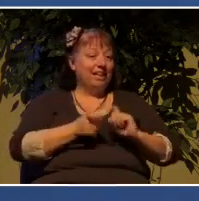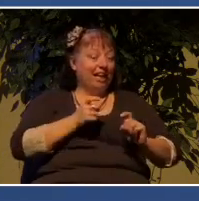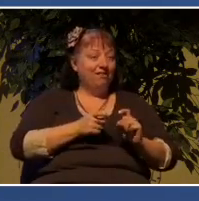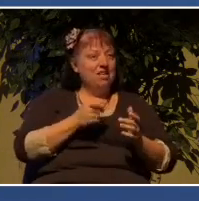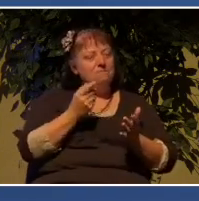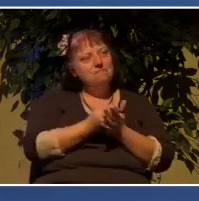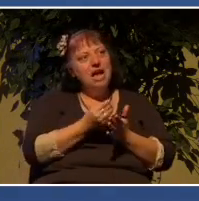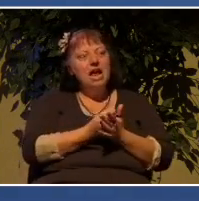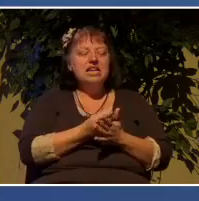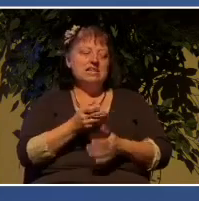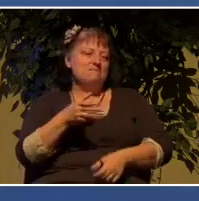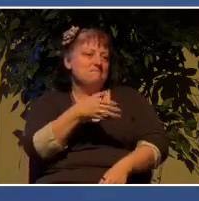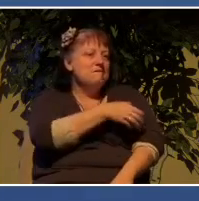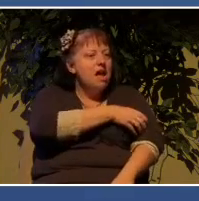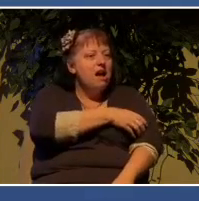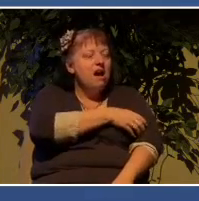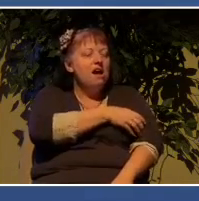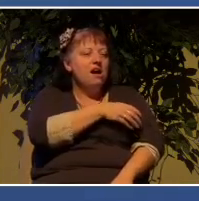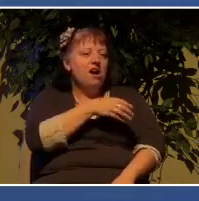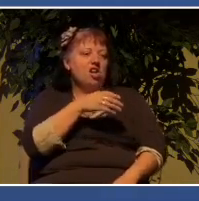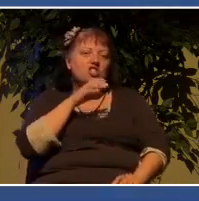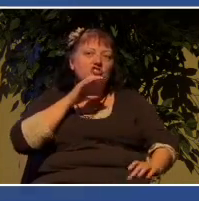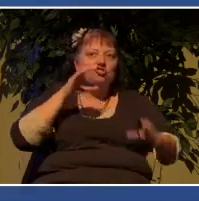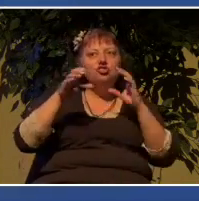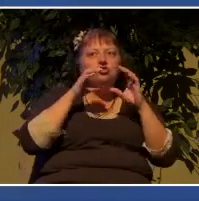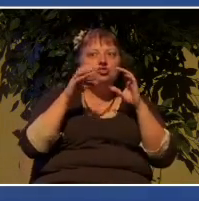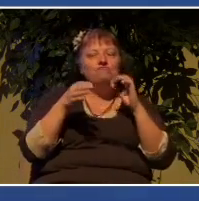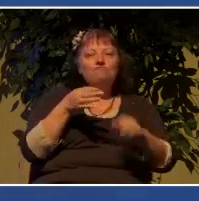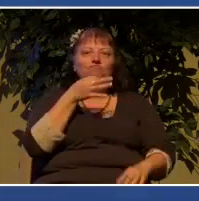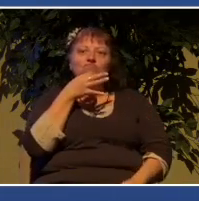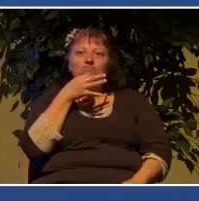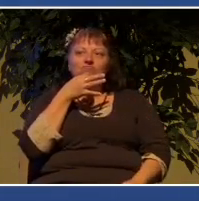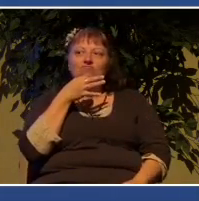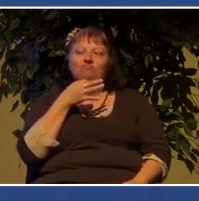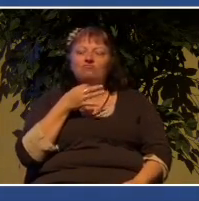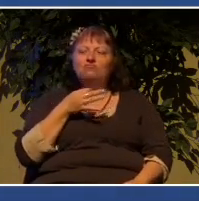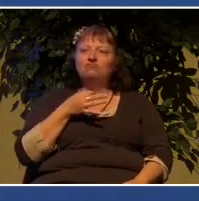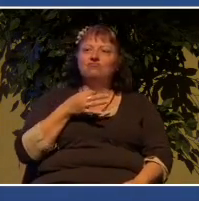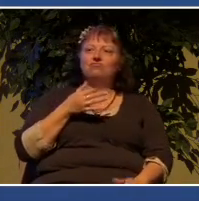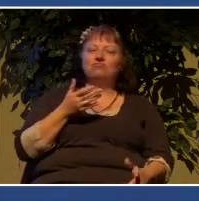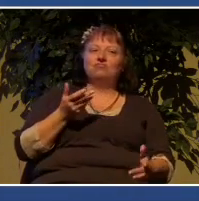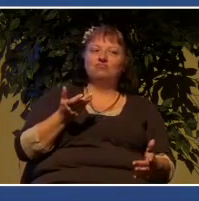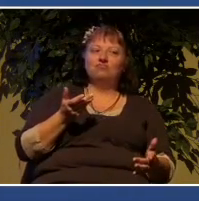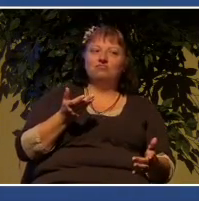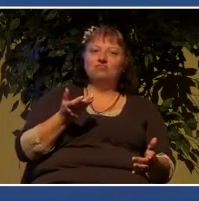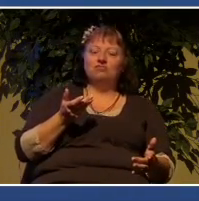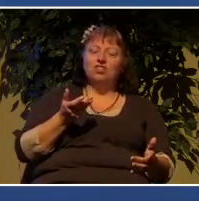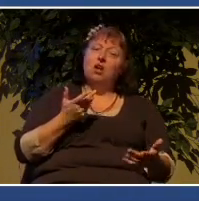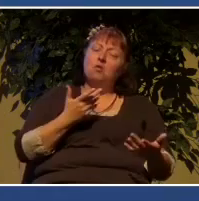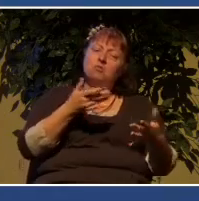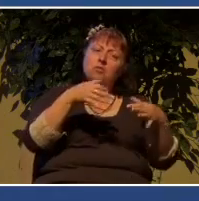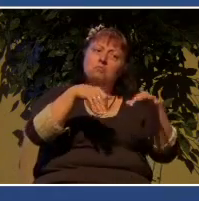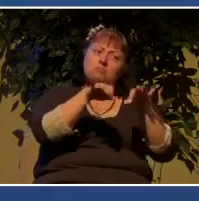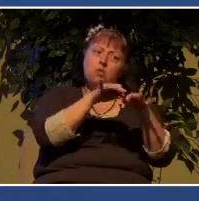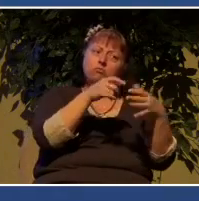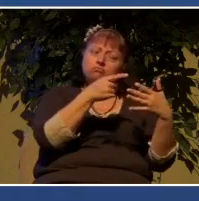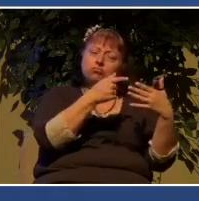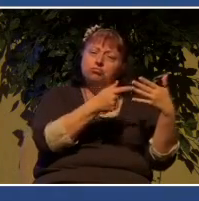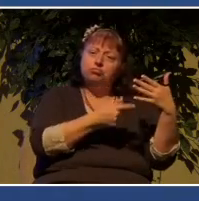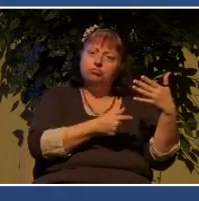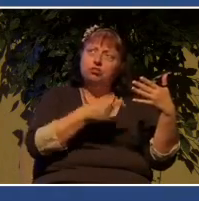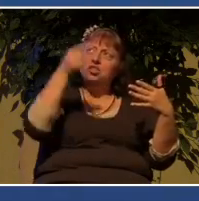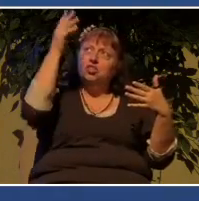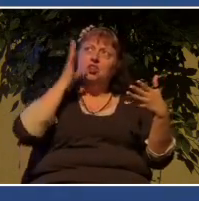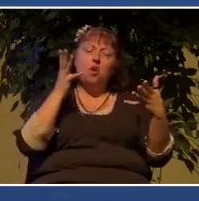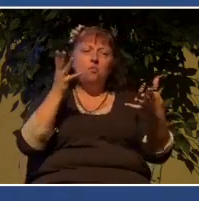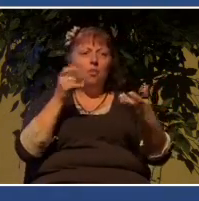or power or communication skills or your charm or your wit? Those are important, and they're tools that God wants you to use for the building